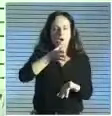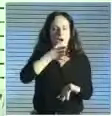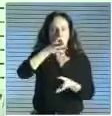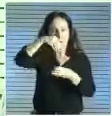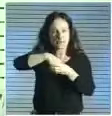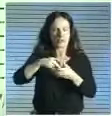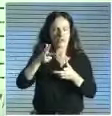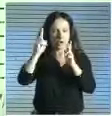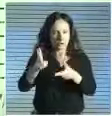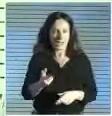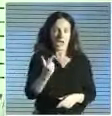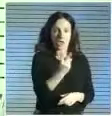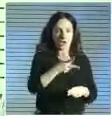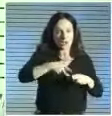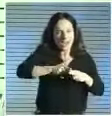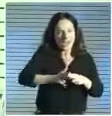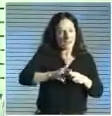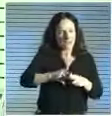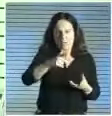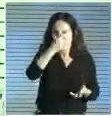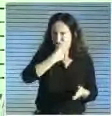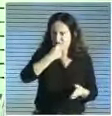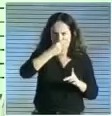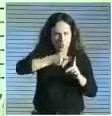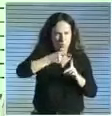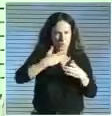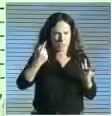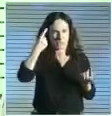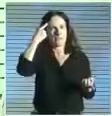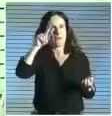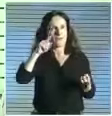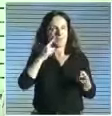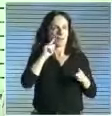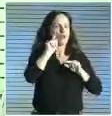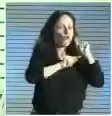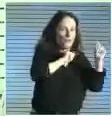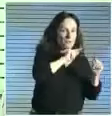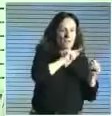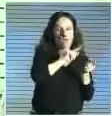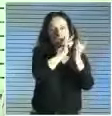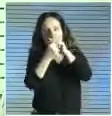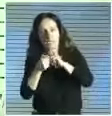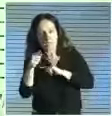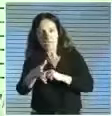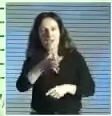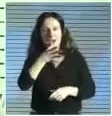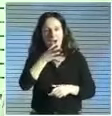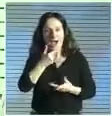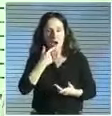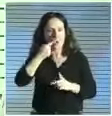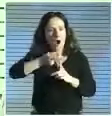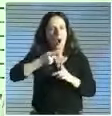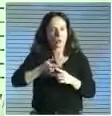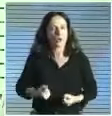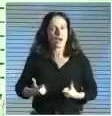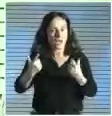easy to use. They can do it in the same way. And we can syndicate that data. And the good news, better news even, the data is available. There